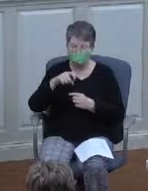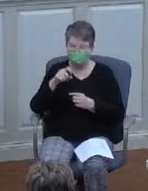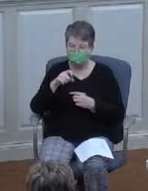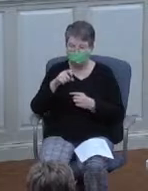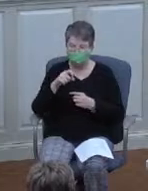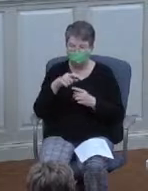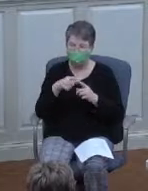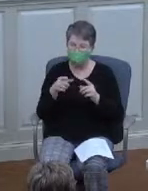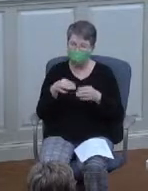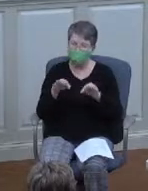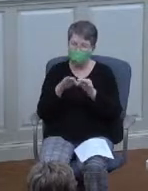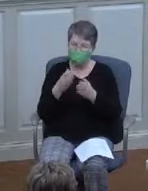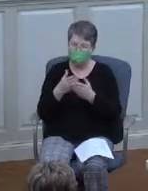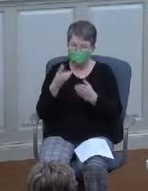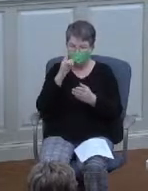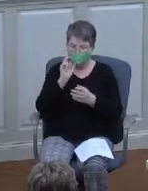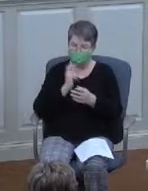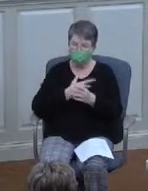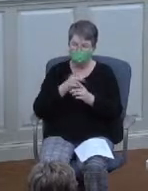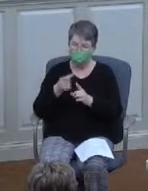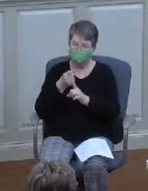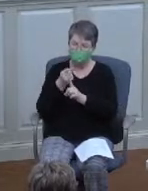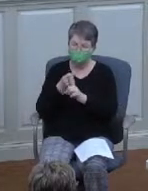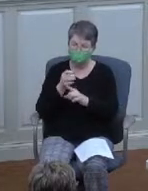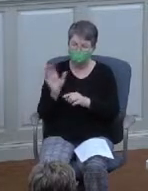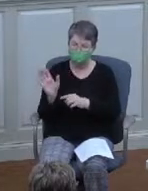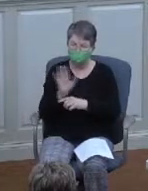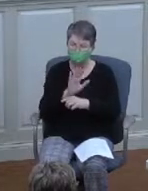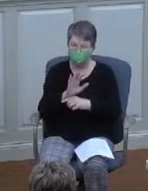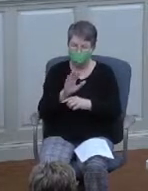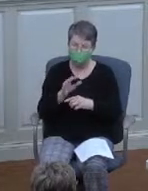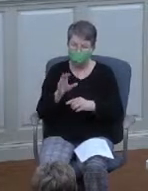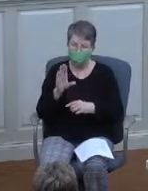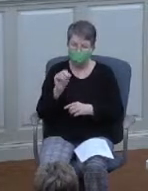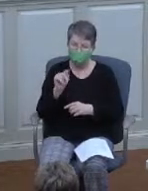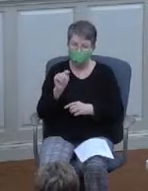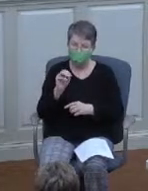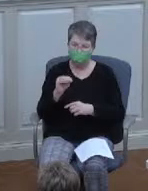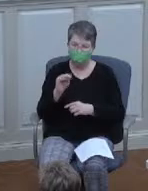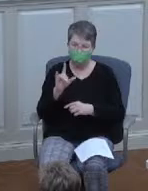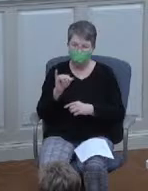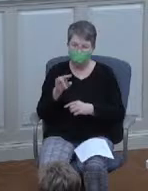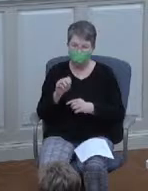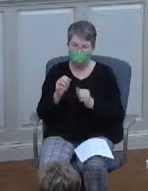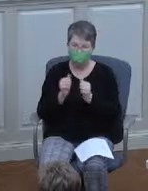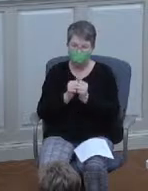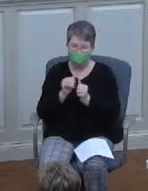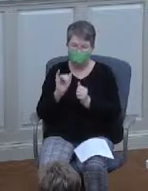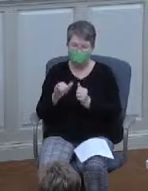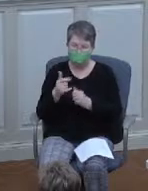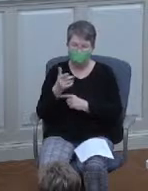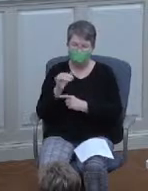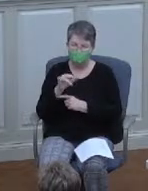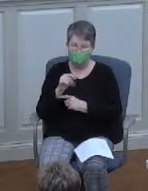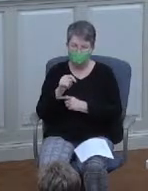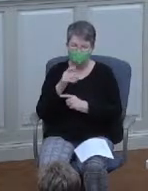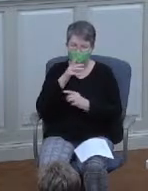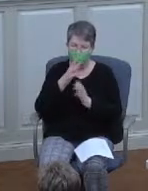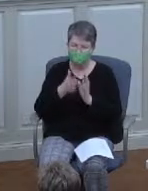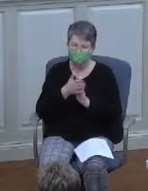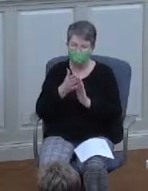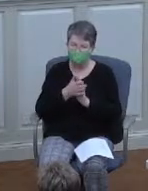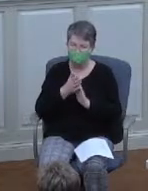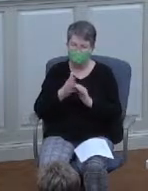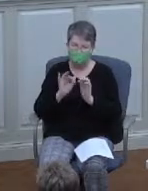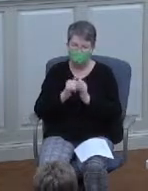us is impacting their bottom lines with the grant, and so we'll operate at your pleasure.